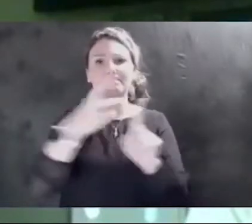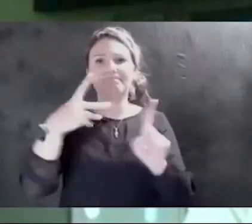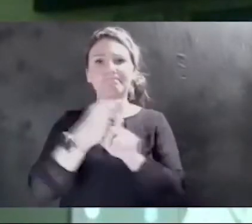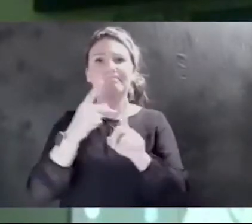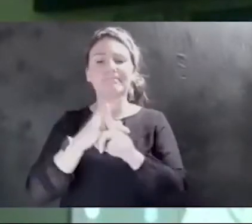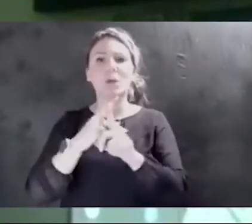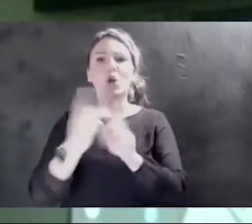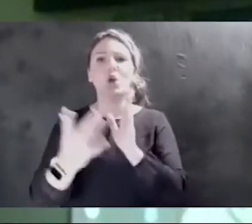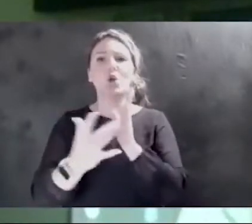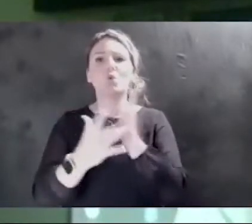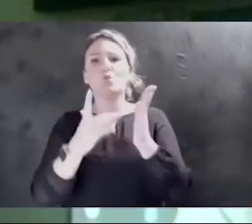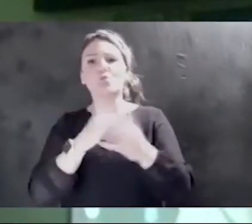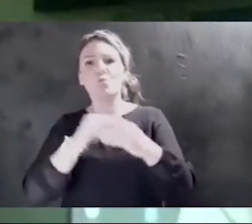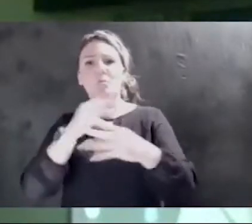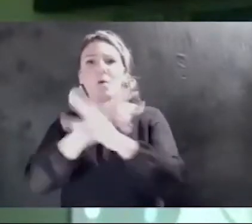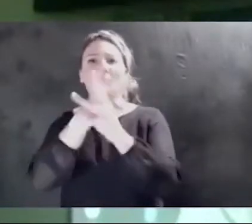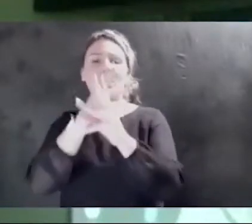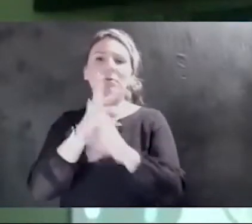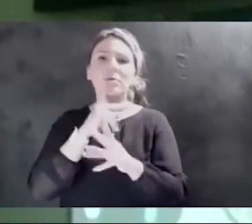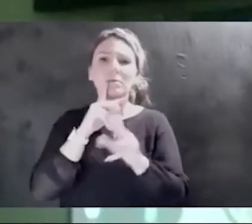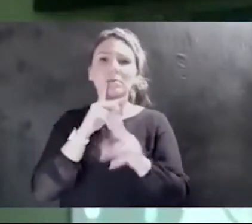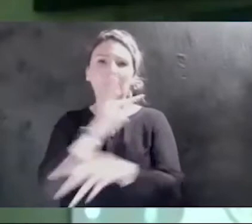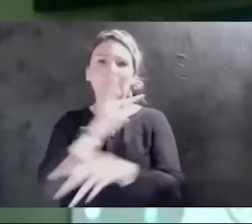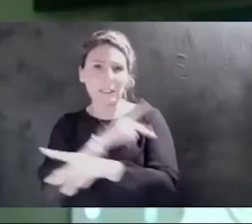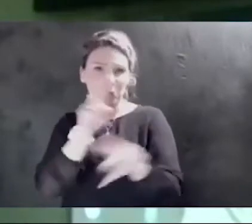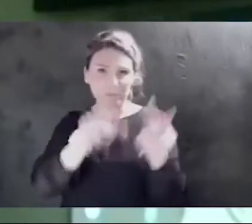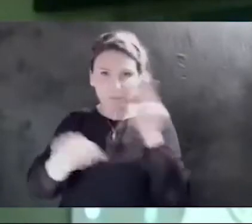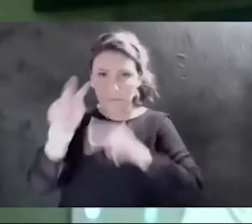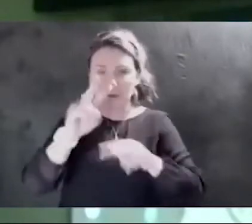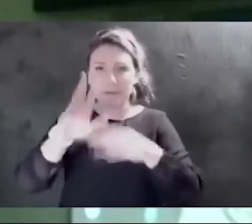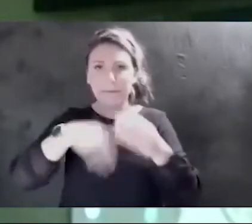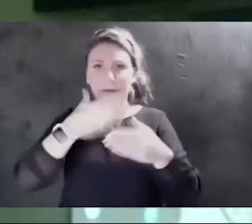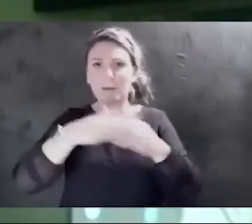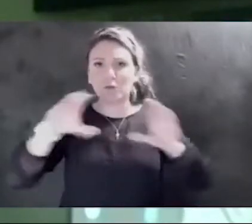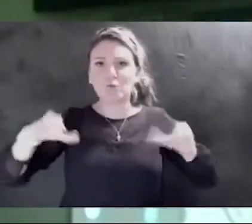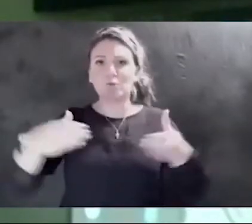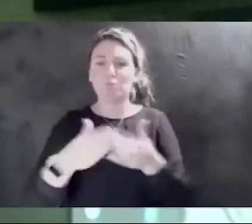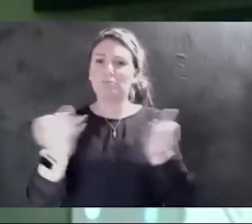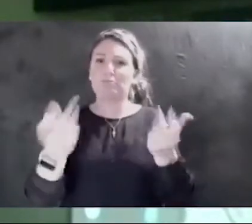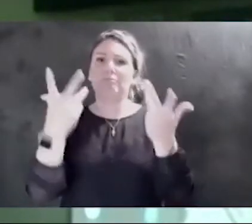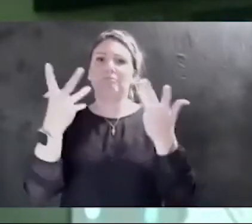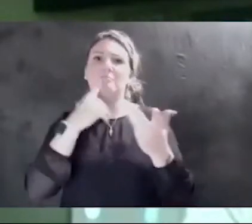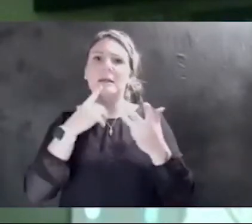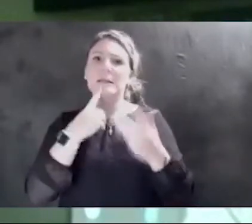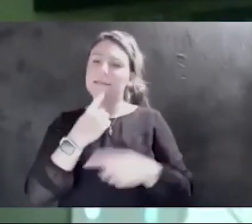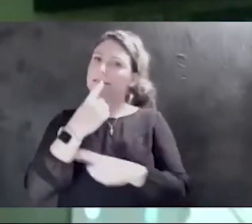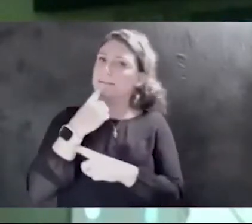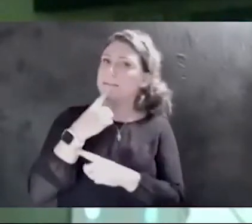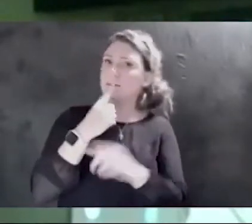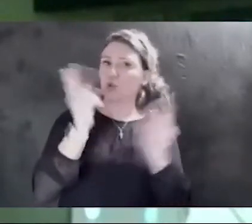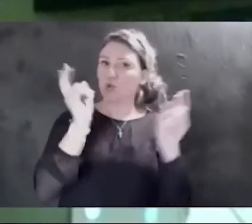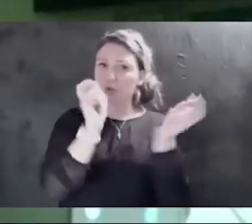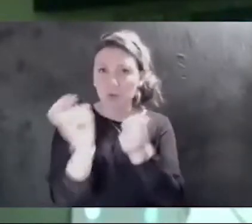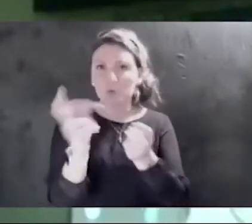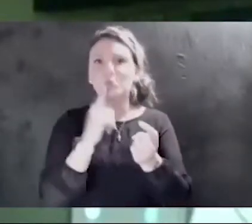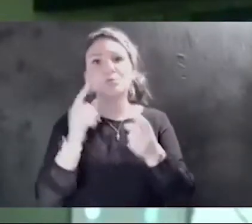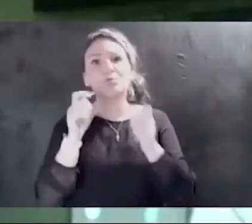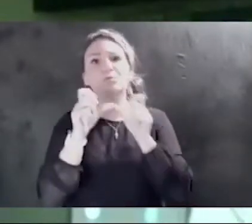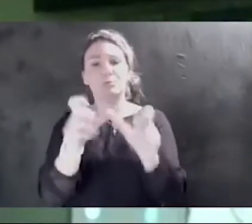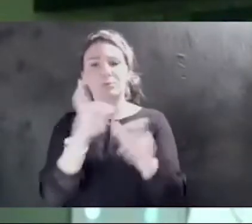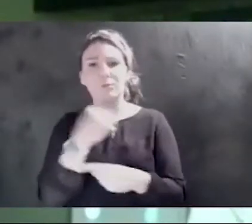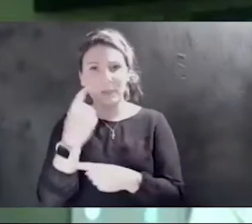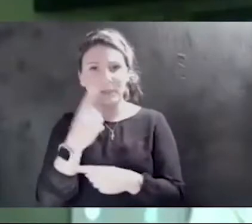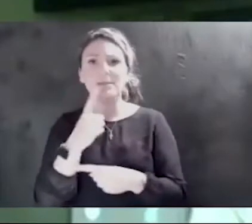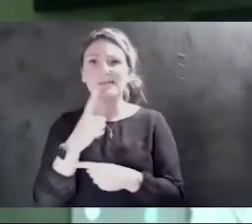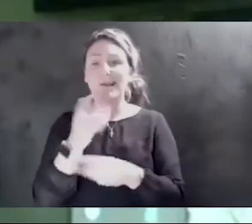monitoring to the next group of patients who have multiple chronic conditions and continue to be at risk. We're continuing to share the research like we